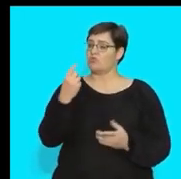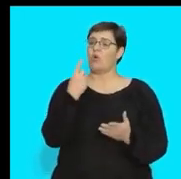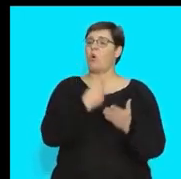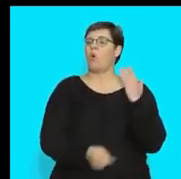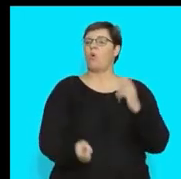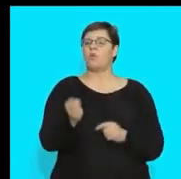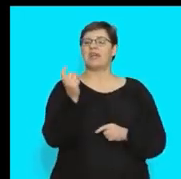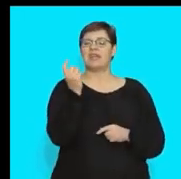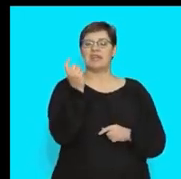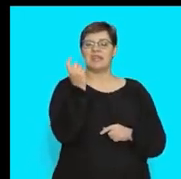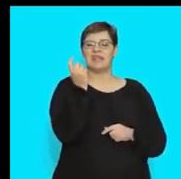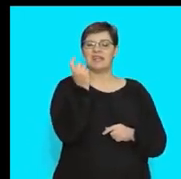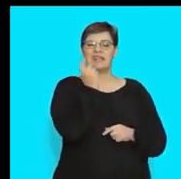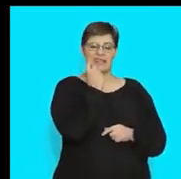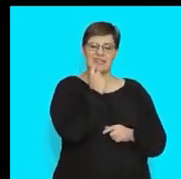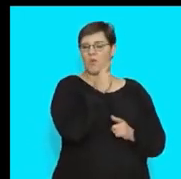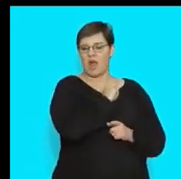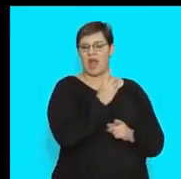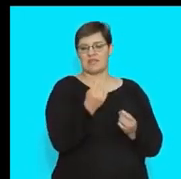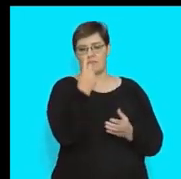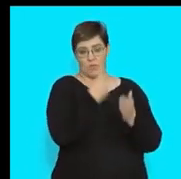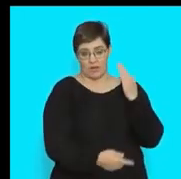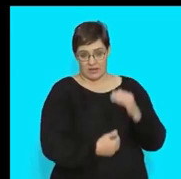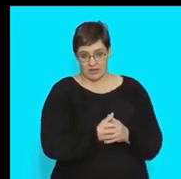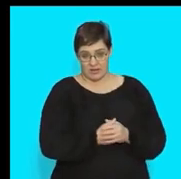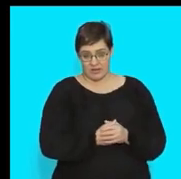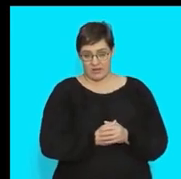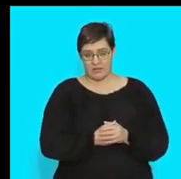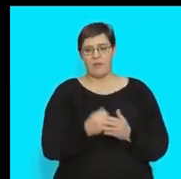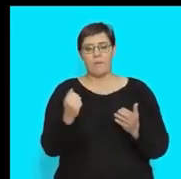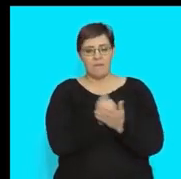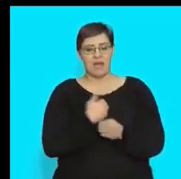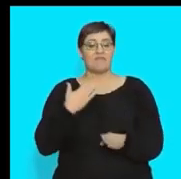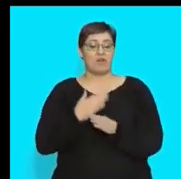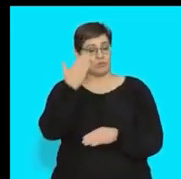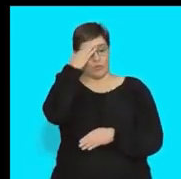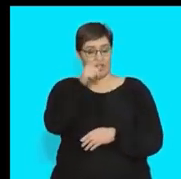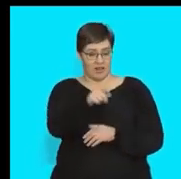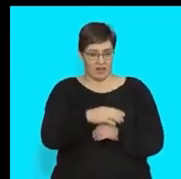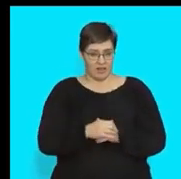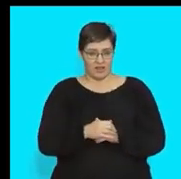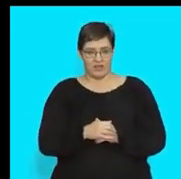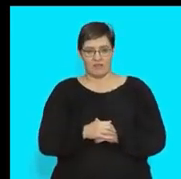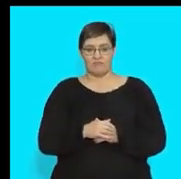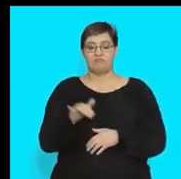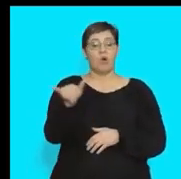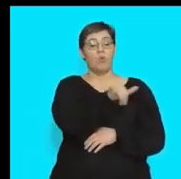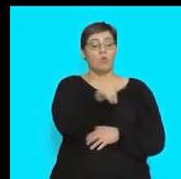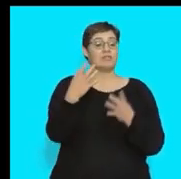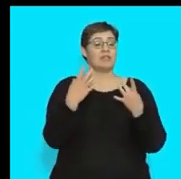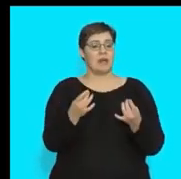this question is a little bit on the lower order side. Okay, but now you have to know your function.